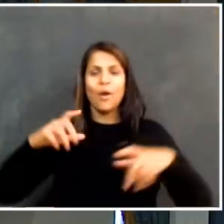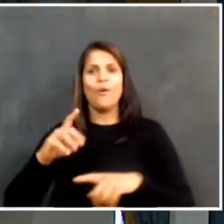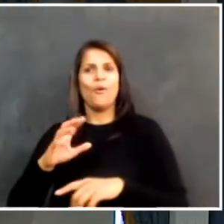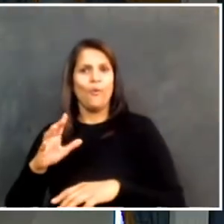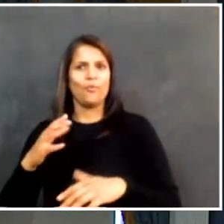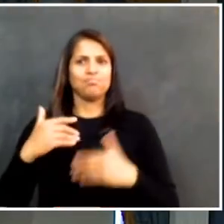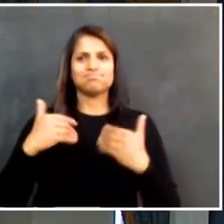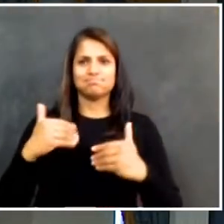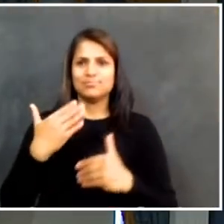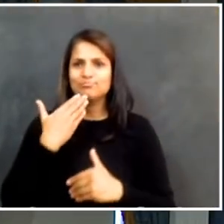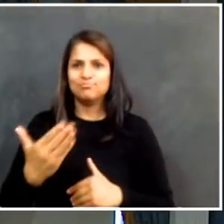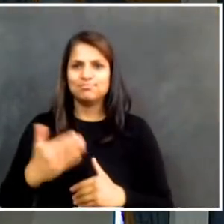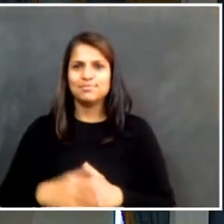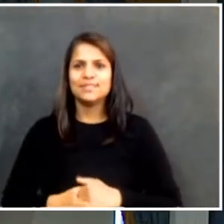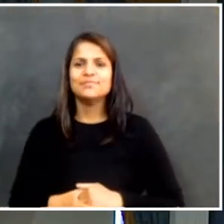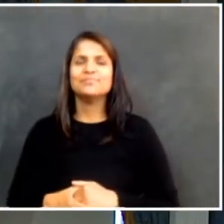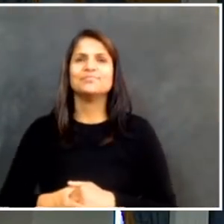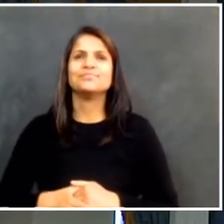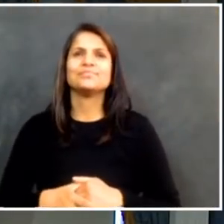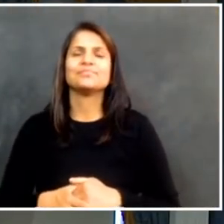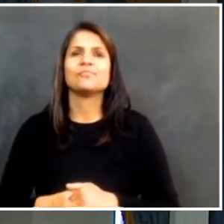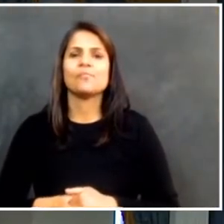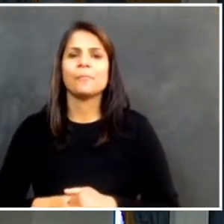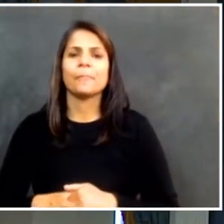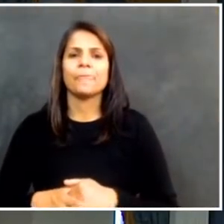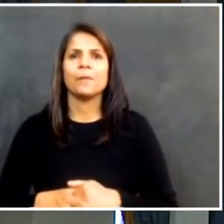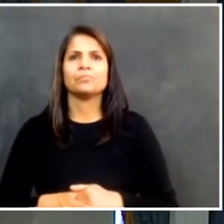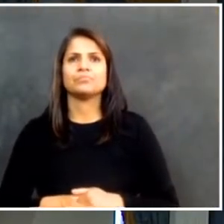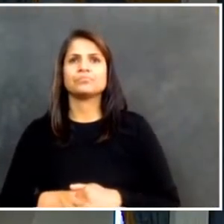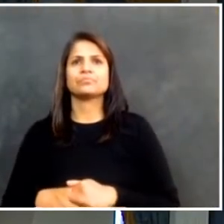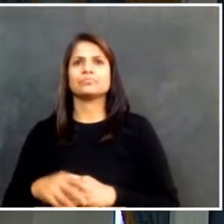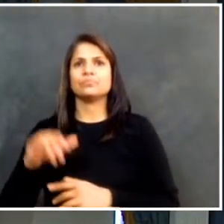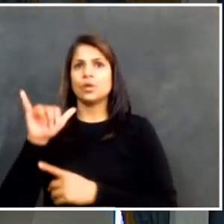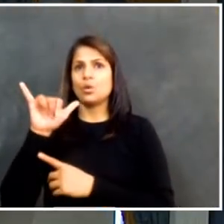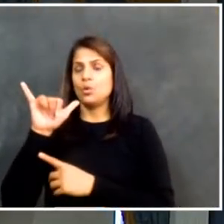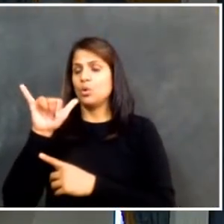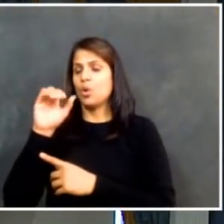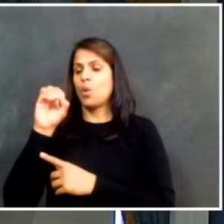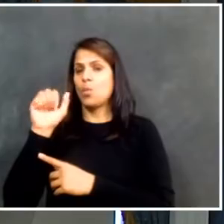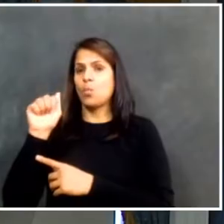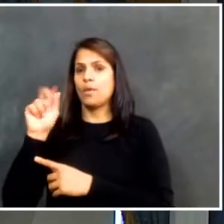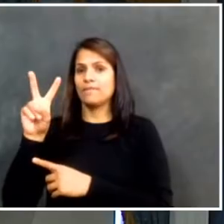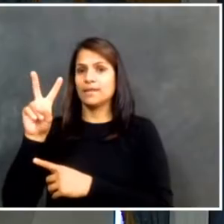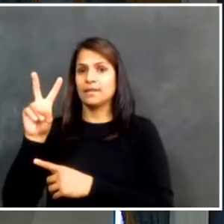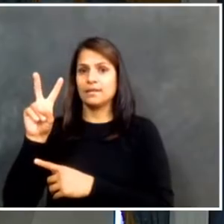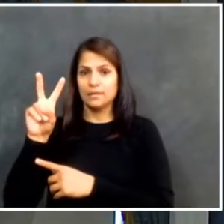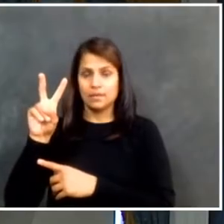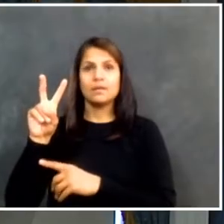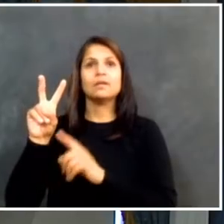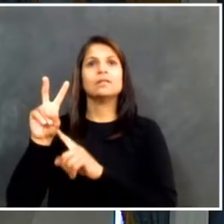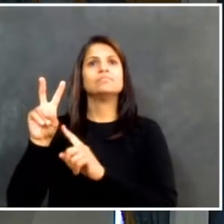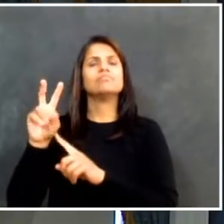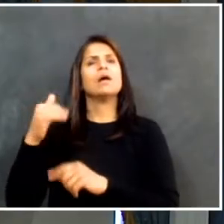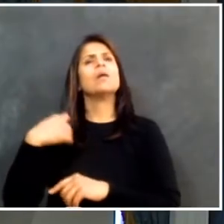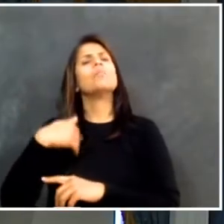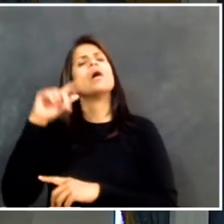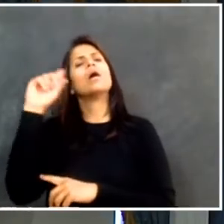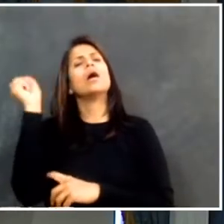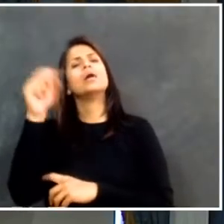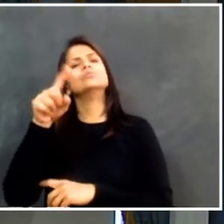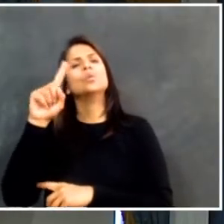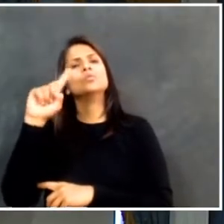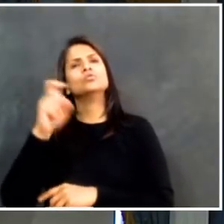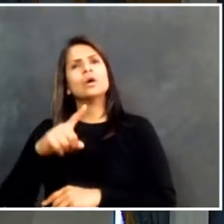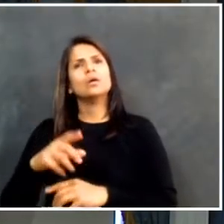needs, the 15,000 ventilators, the 45,000 personnel, and the upwards of